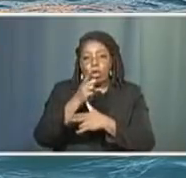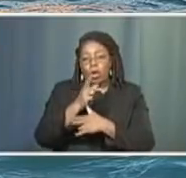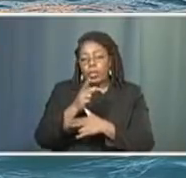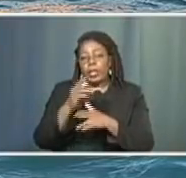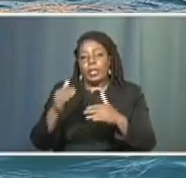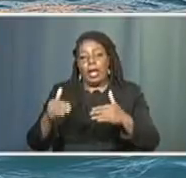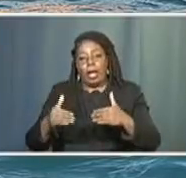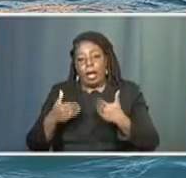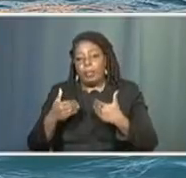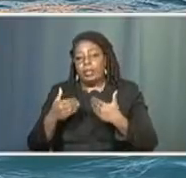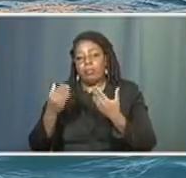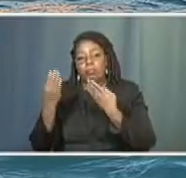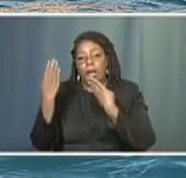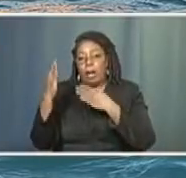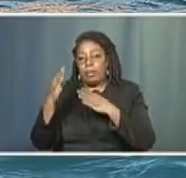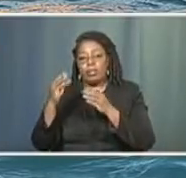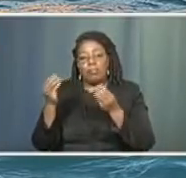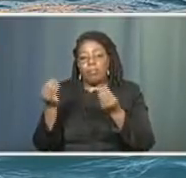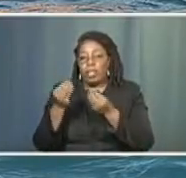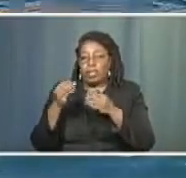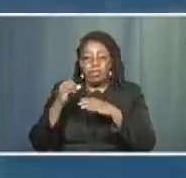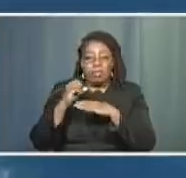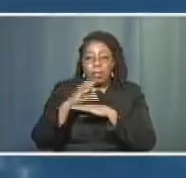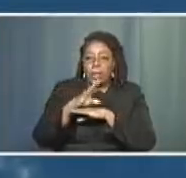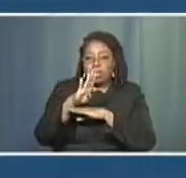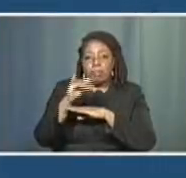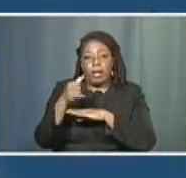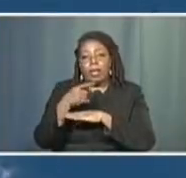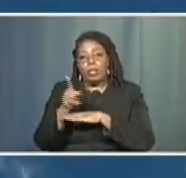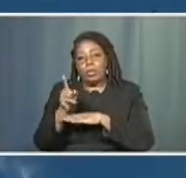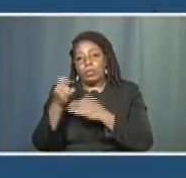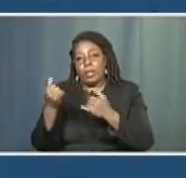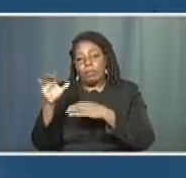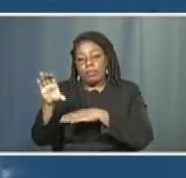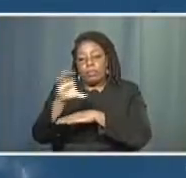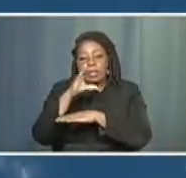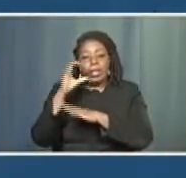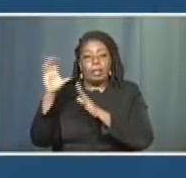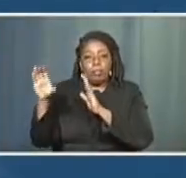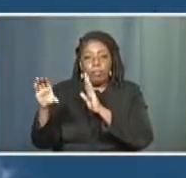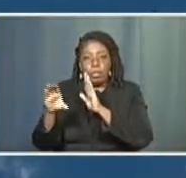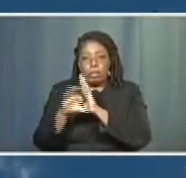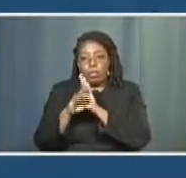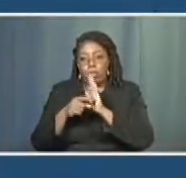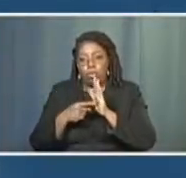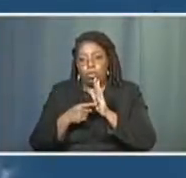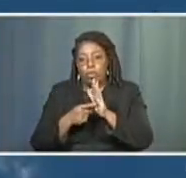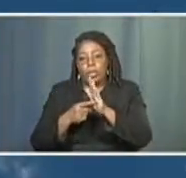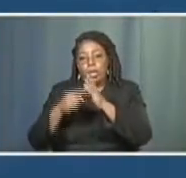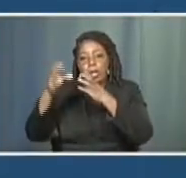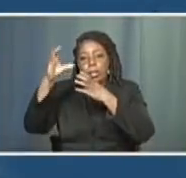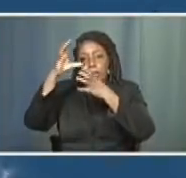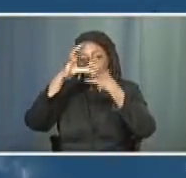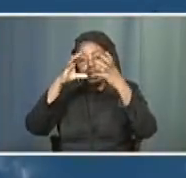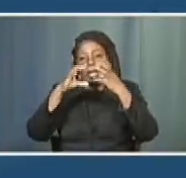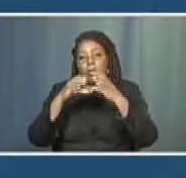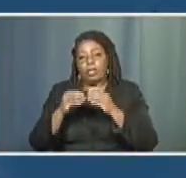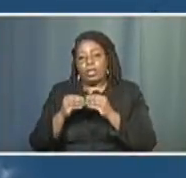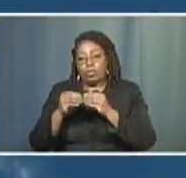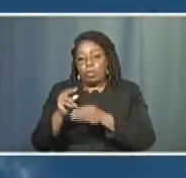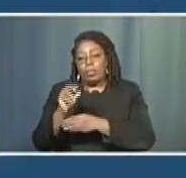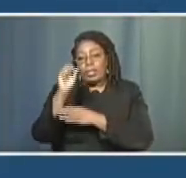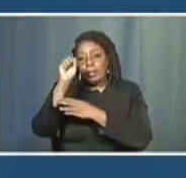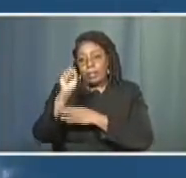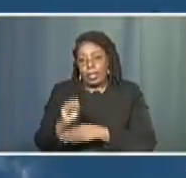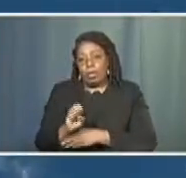impacted directly by any of those named systems. And our satellite picture showing a thin ribbon of clouds over the extreme southeast